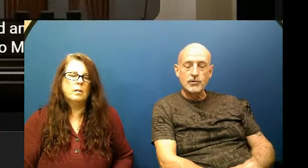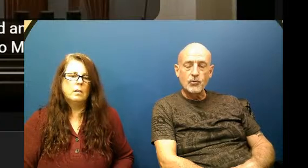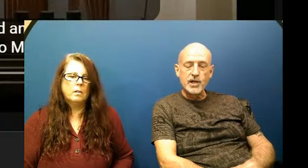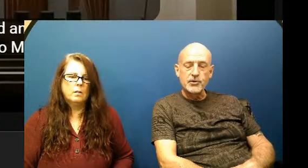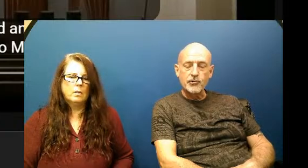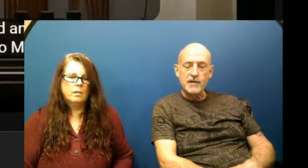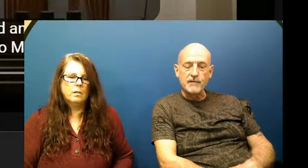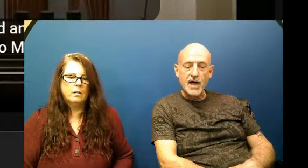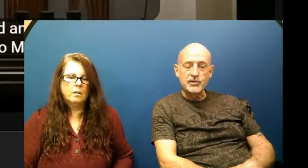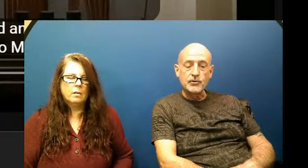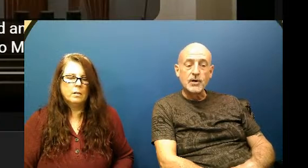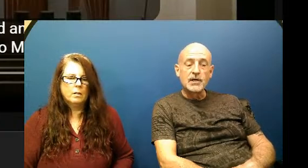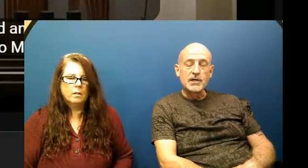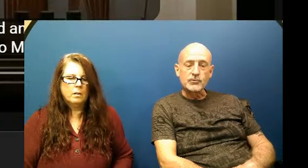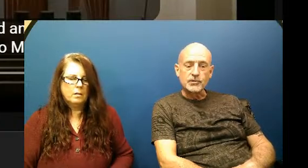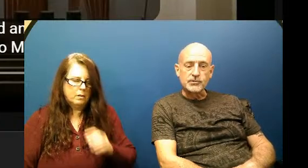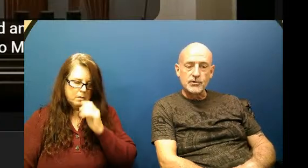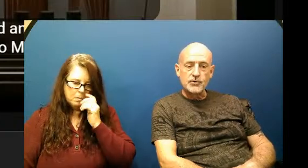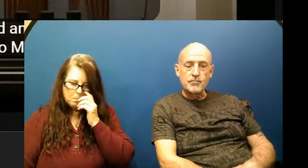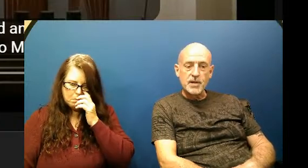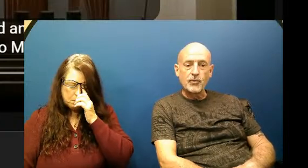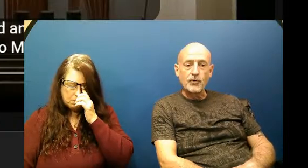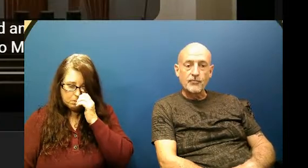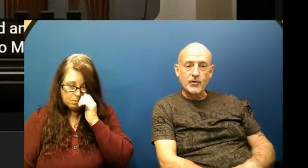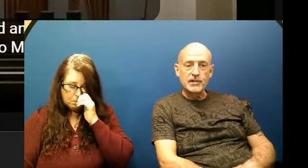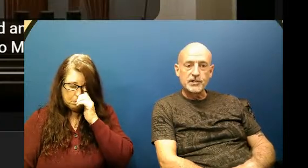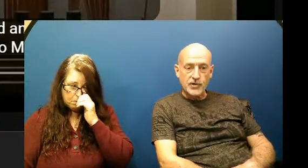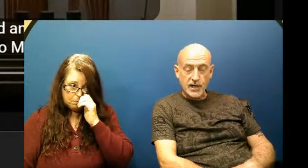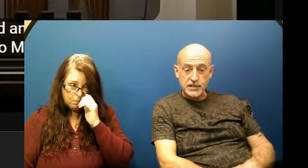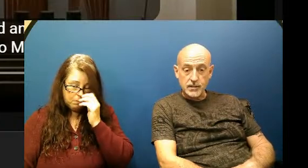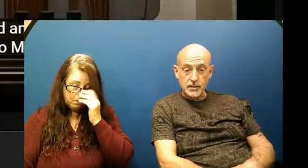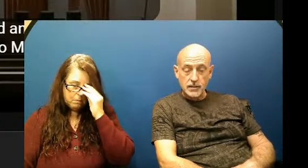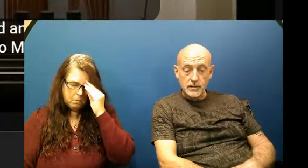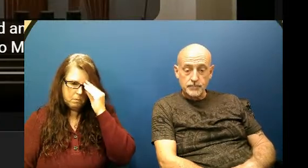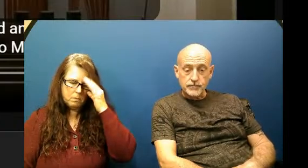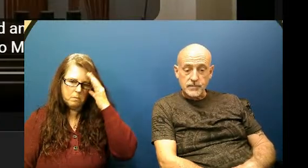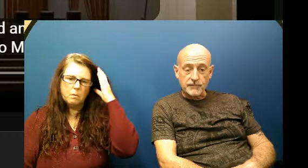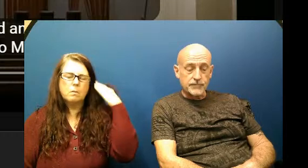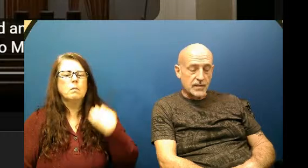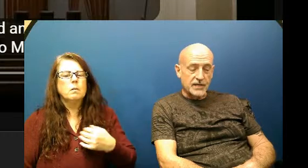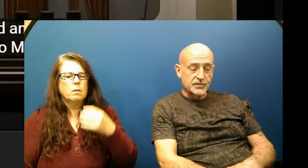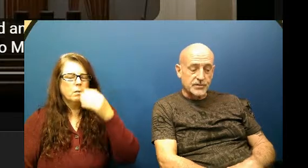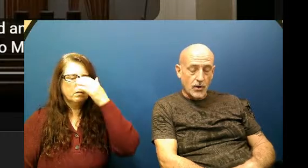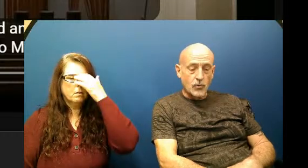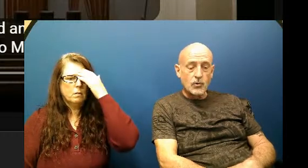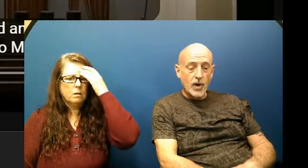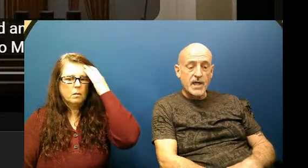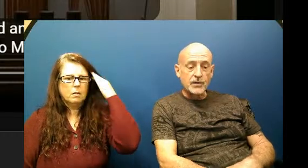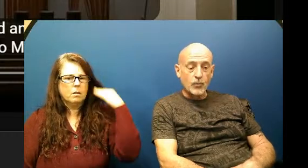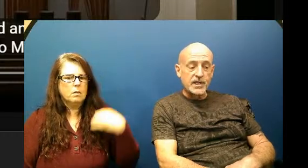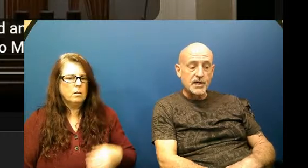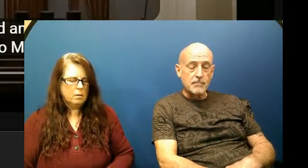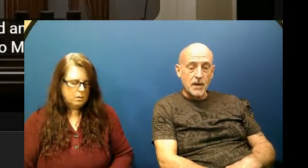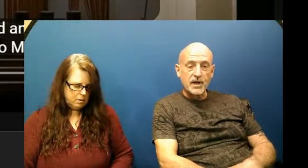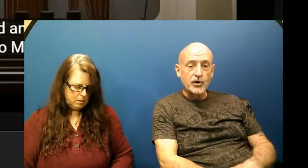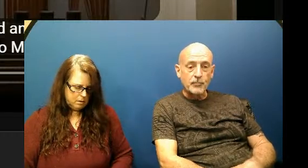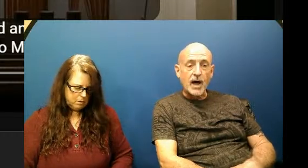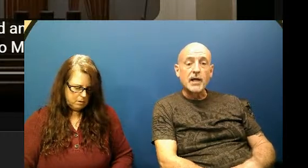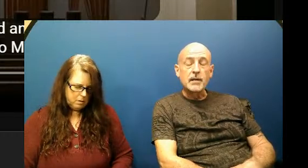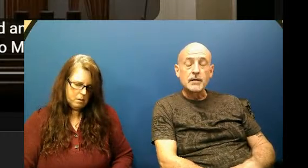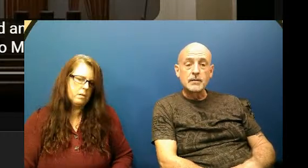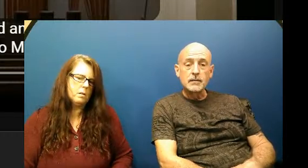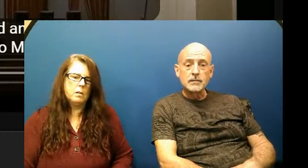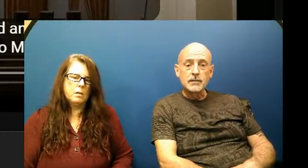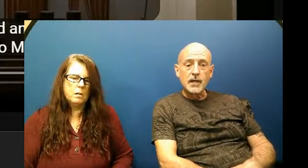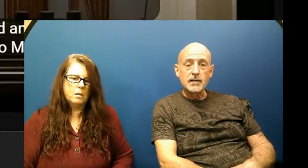the only way you create value is when two people freely trade. If that is the only way that we get a bigger